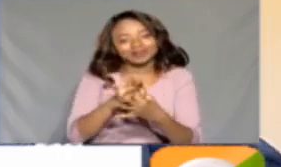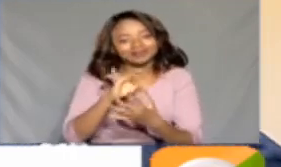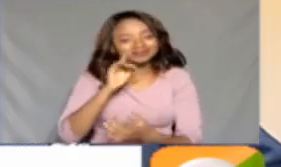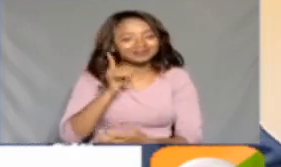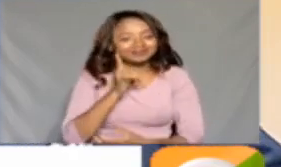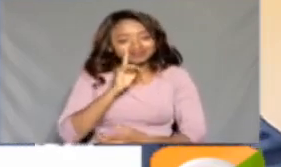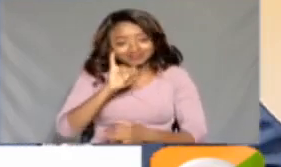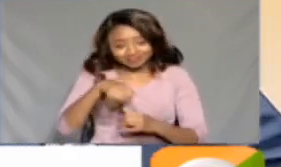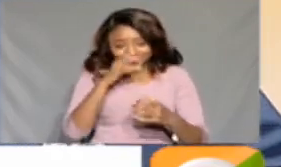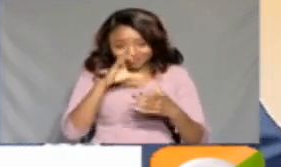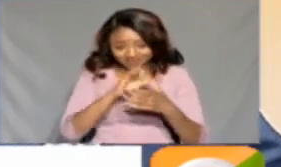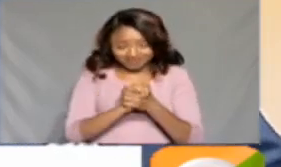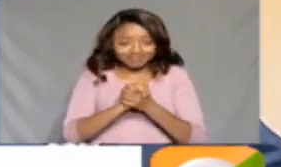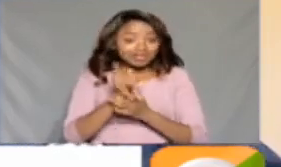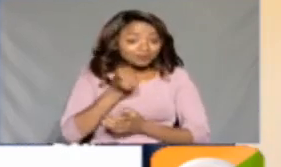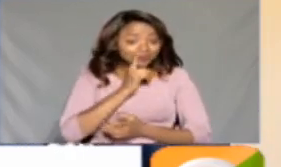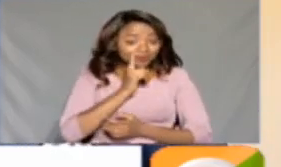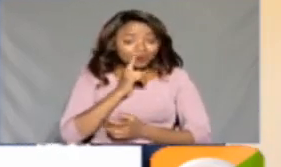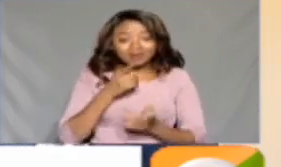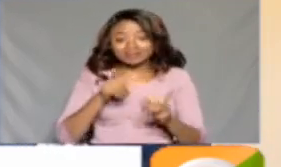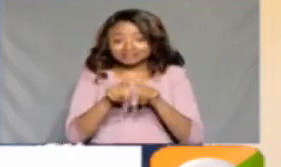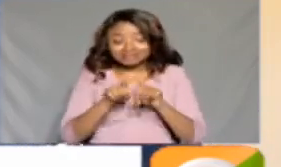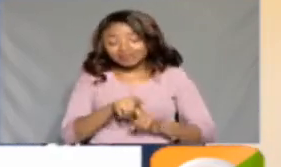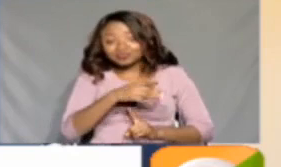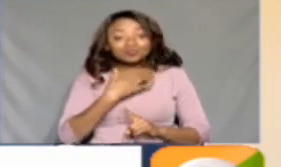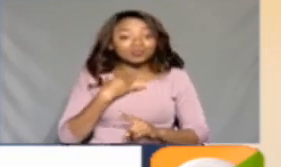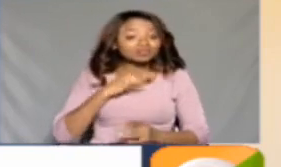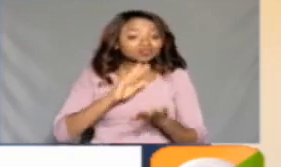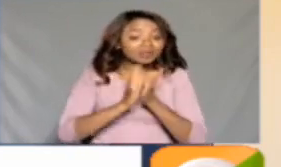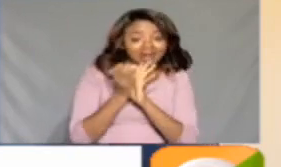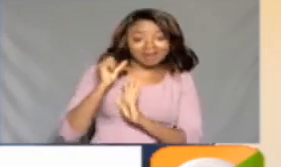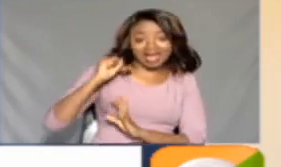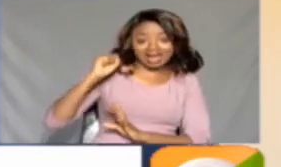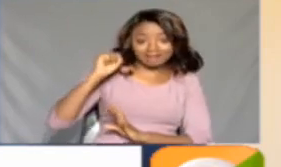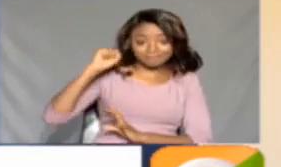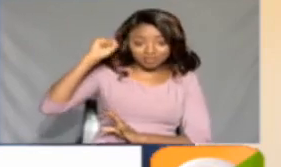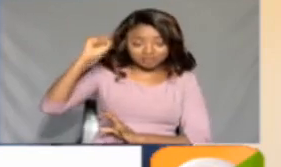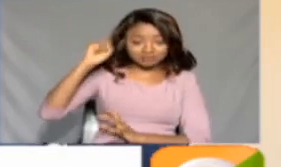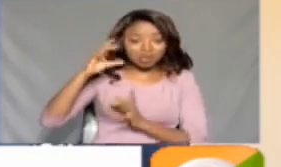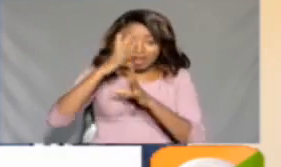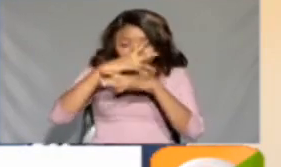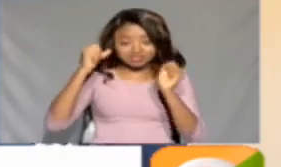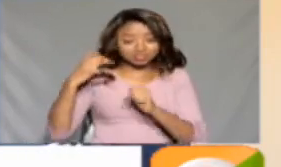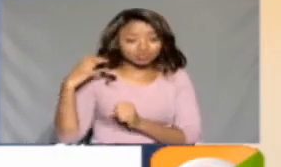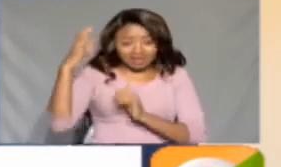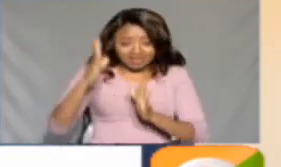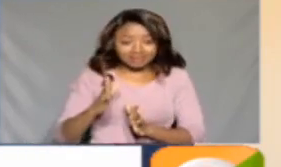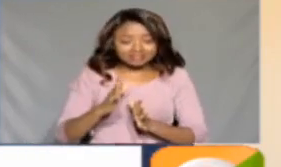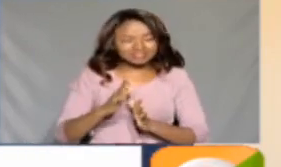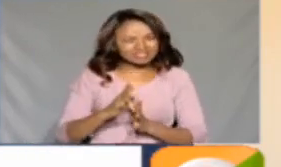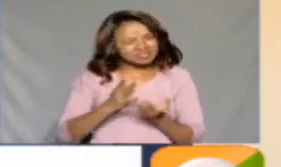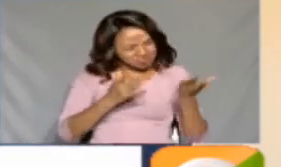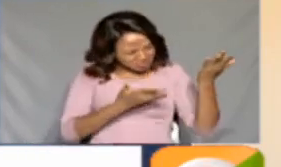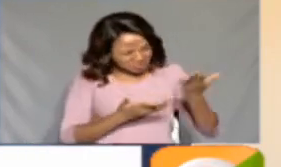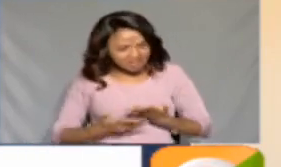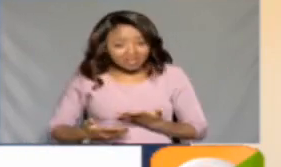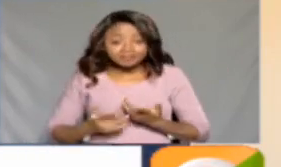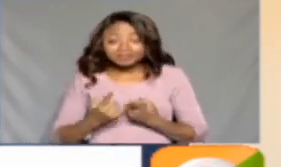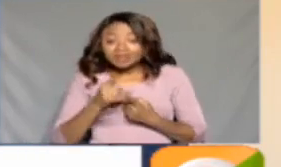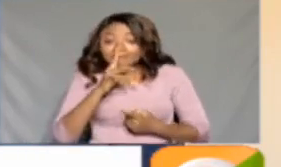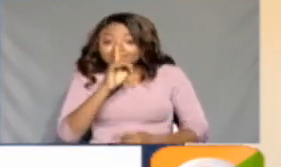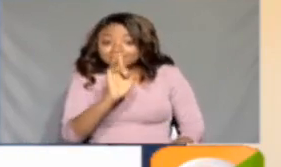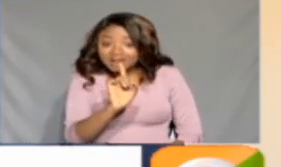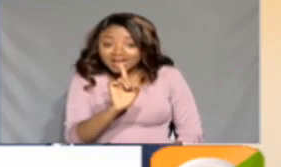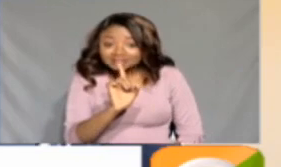a presidential candidate in 2022, you're welcome. And the person who has repeated this is the deputy president himself.